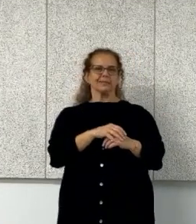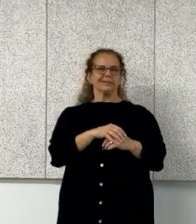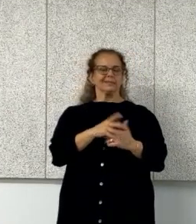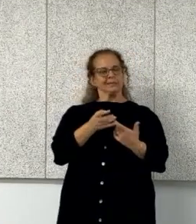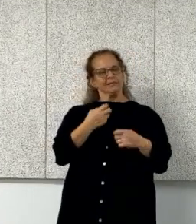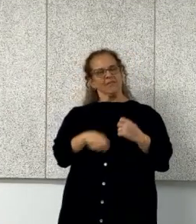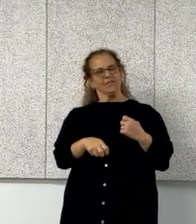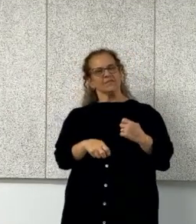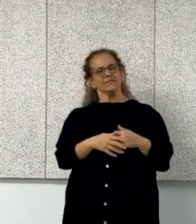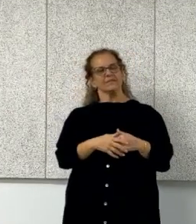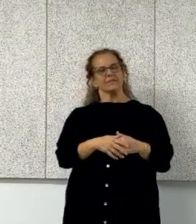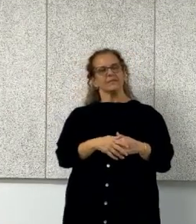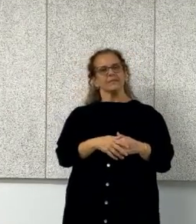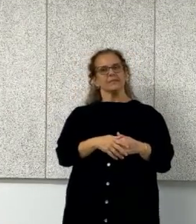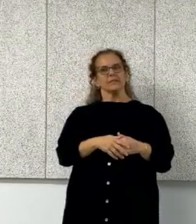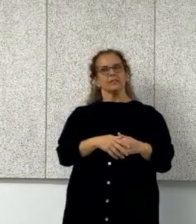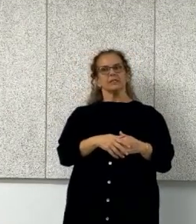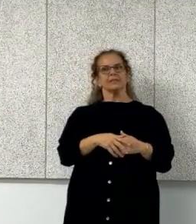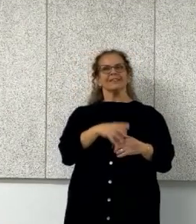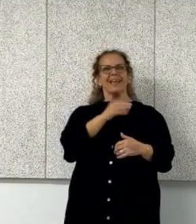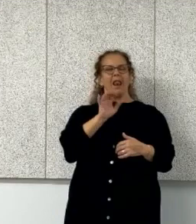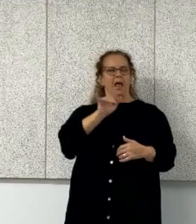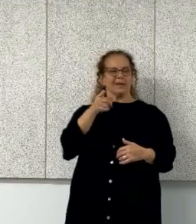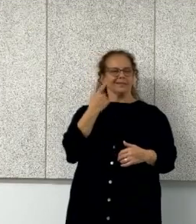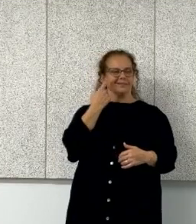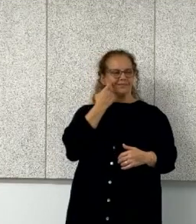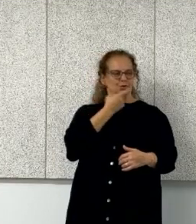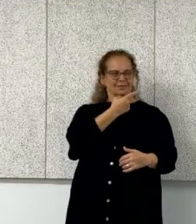And to the point of what Brian's saying, you know,